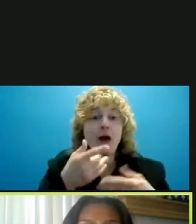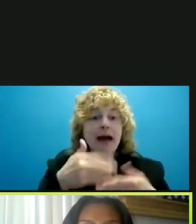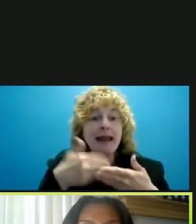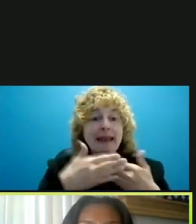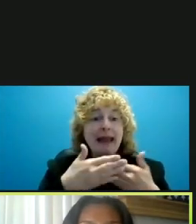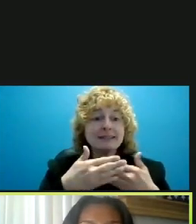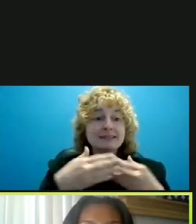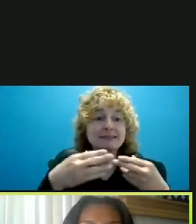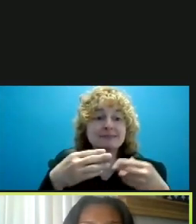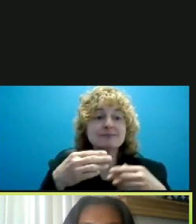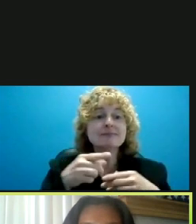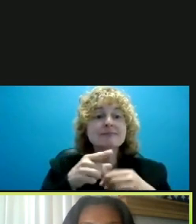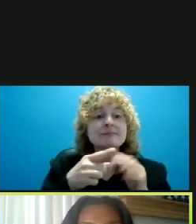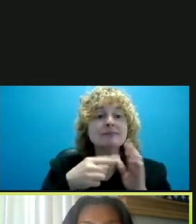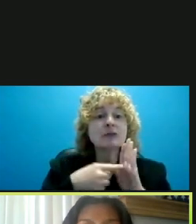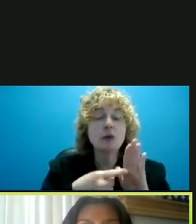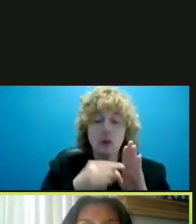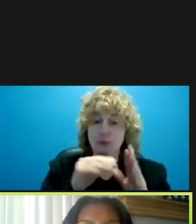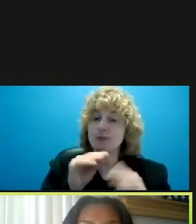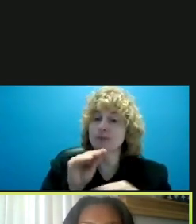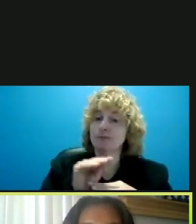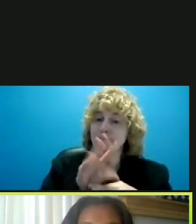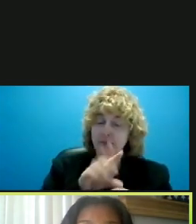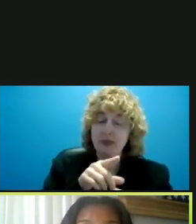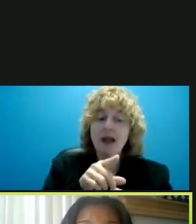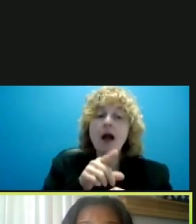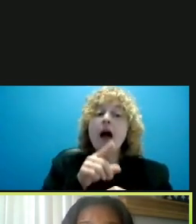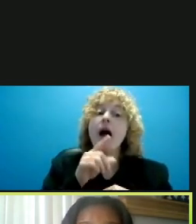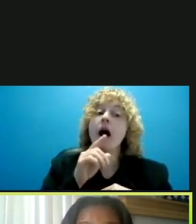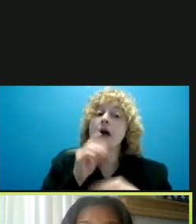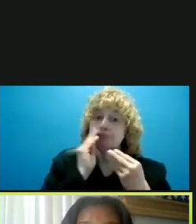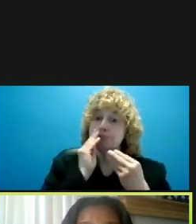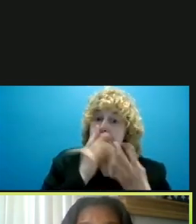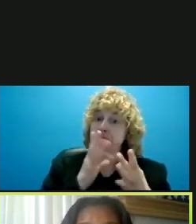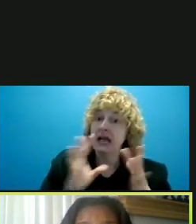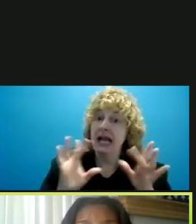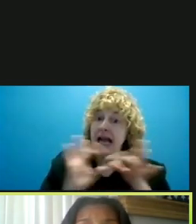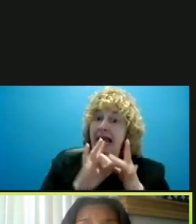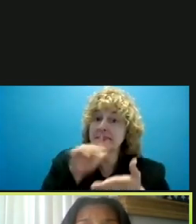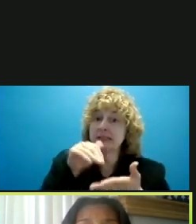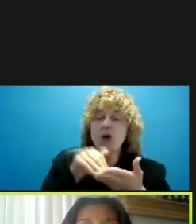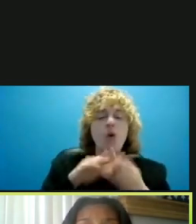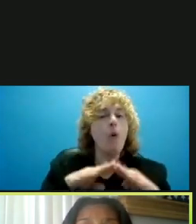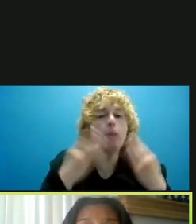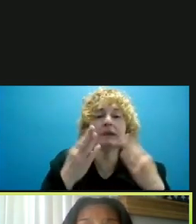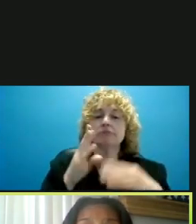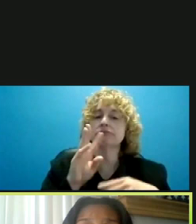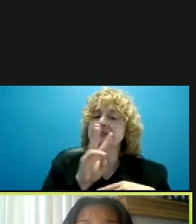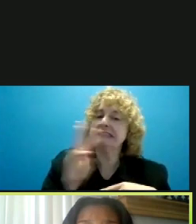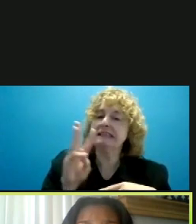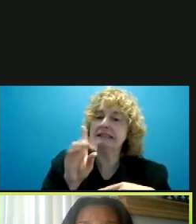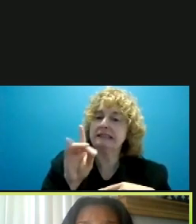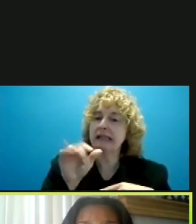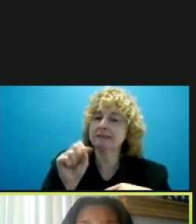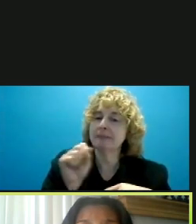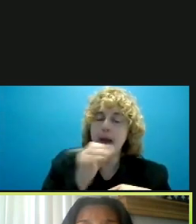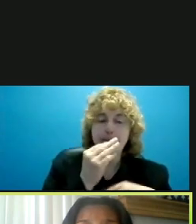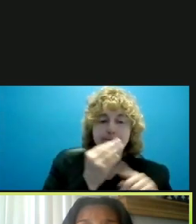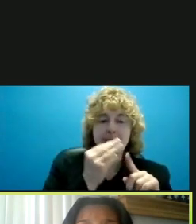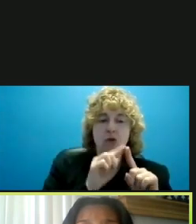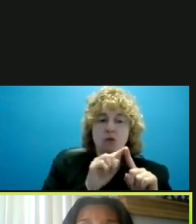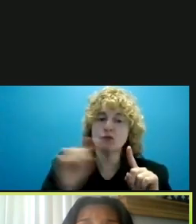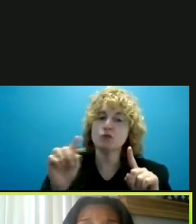So, I first want to, um, let everyone know that our Connect Center is open, um, six days a week. And so, we're open Monday through Friday from 8 a